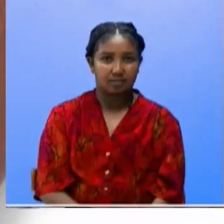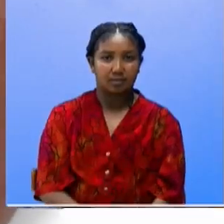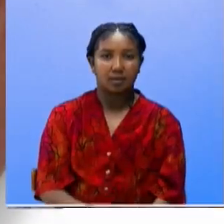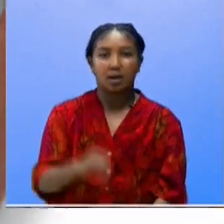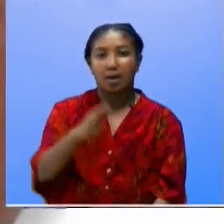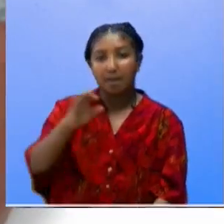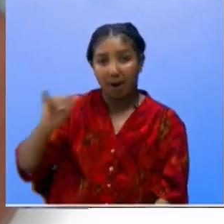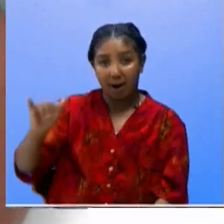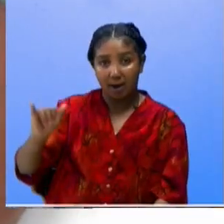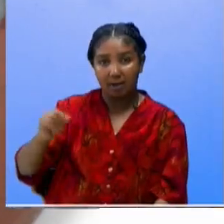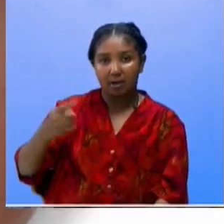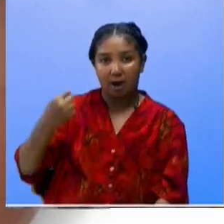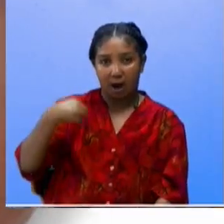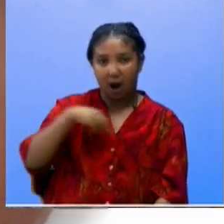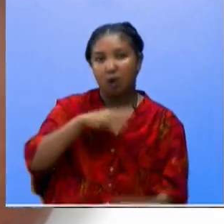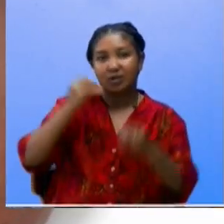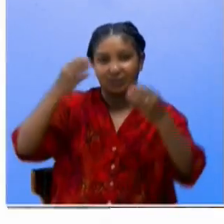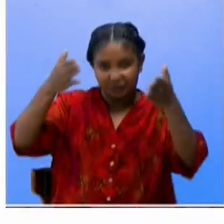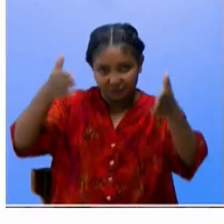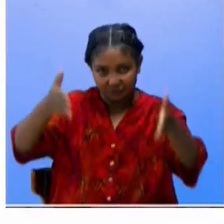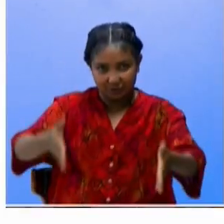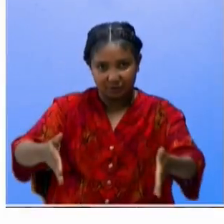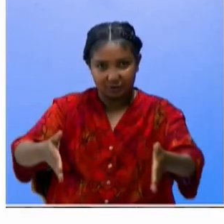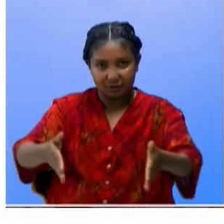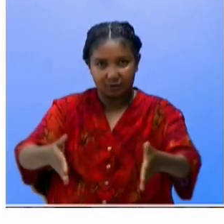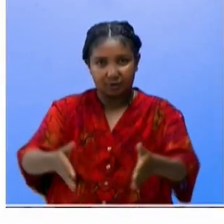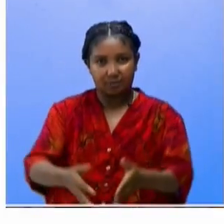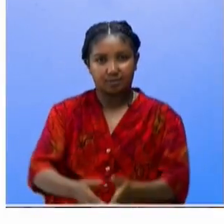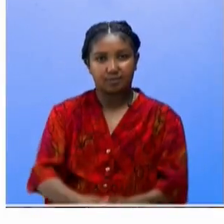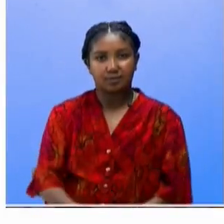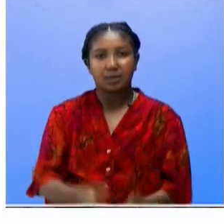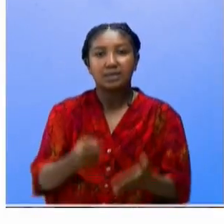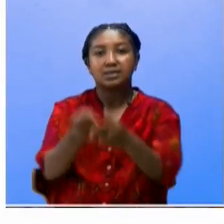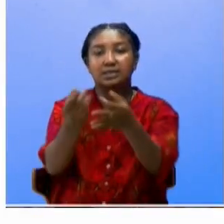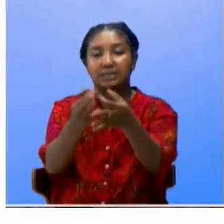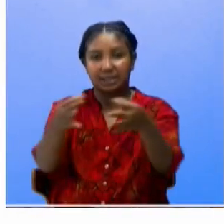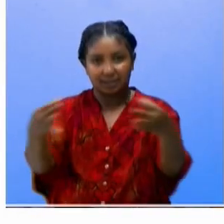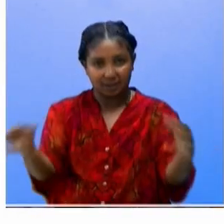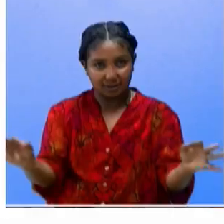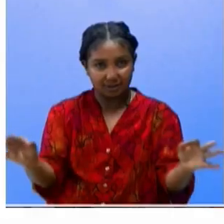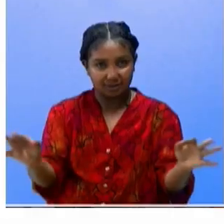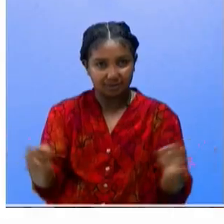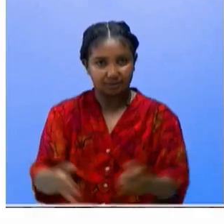by our teacher. Our teacher. Here in this sentence,